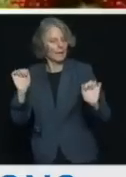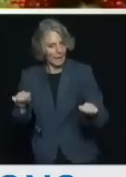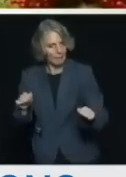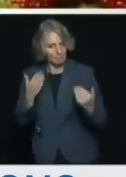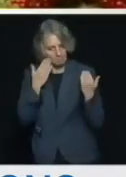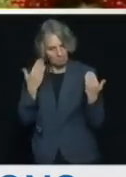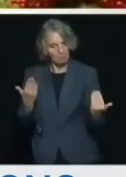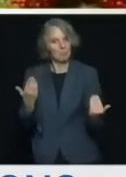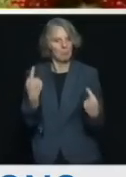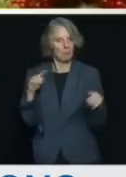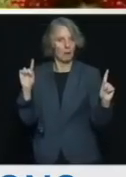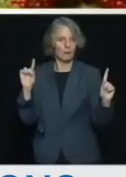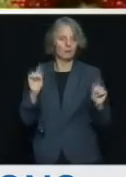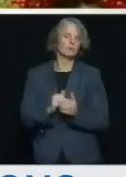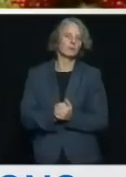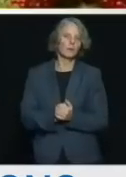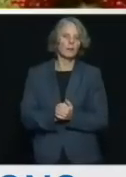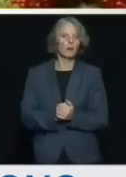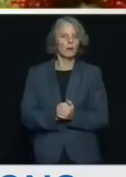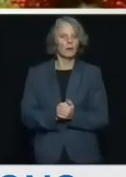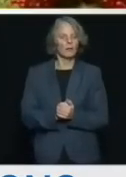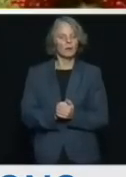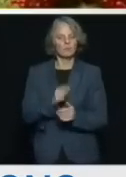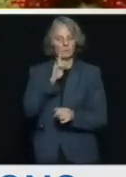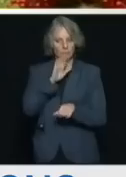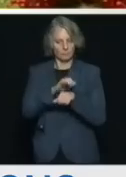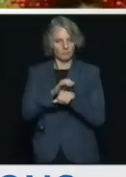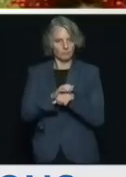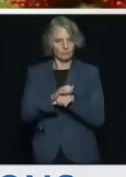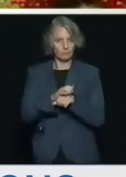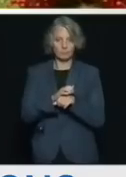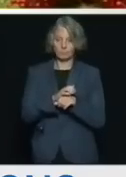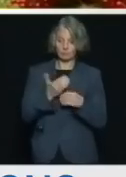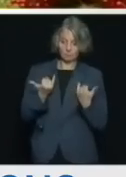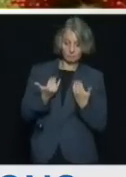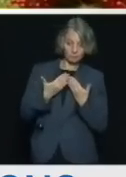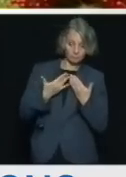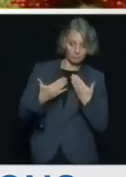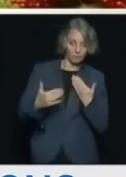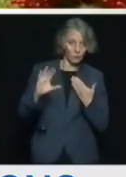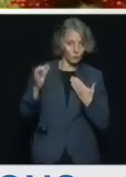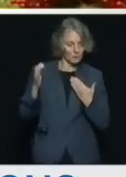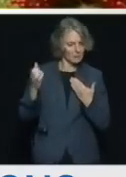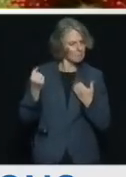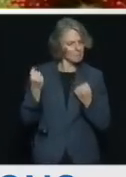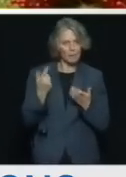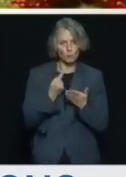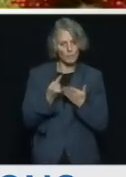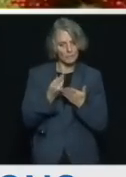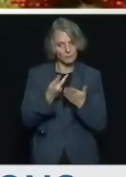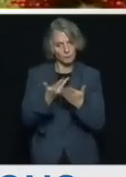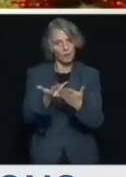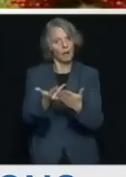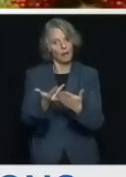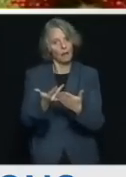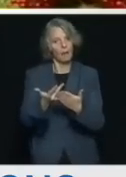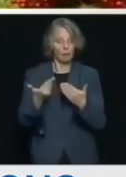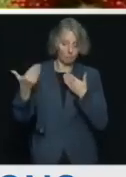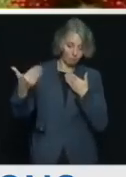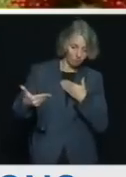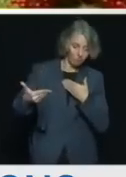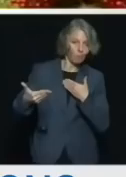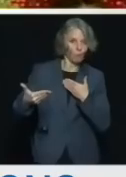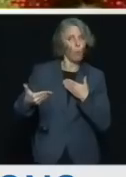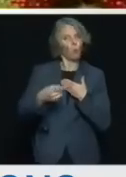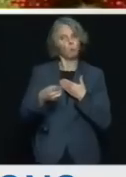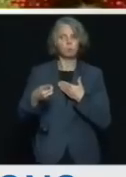I think we need to recognize that there are many weeks still until Christmas, and it's right to give people